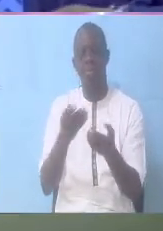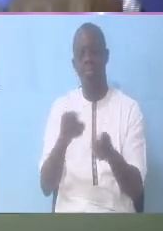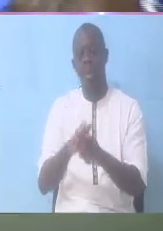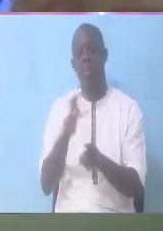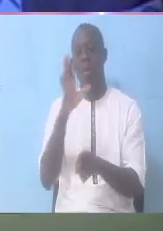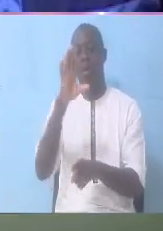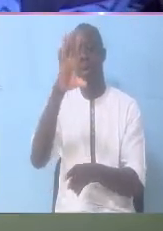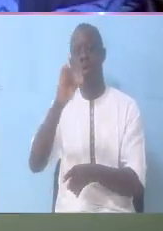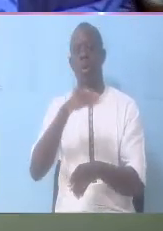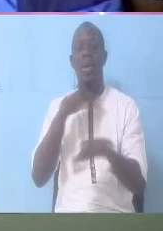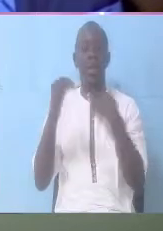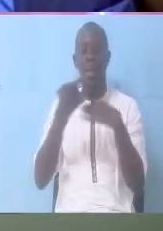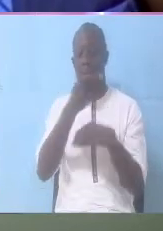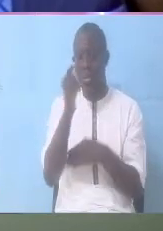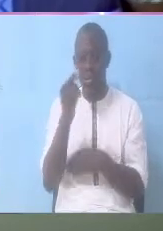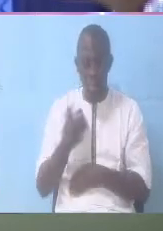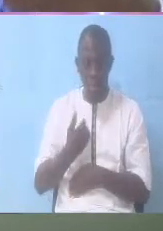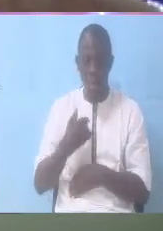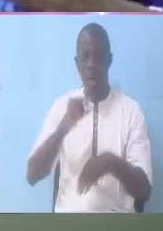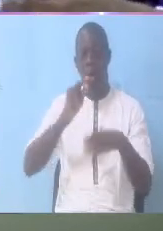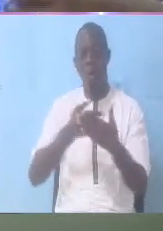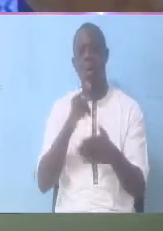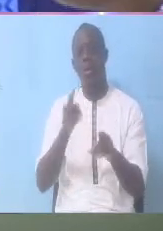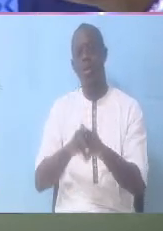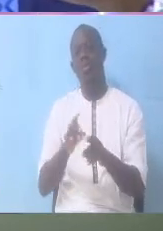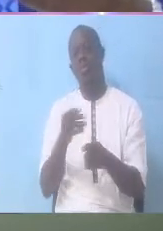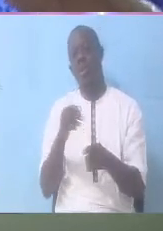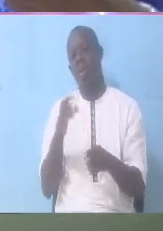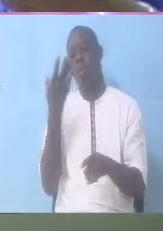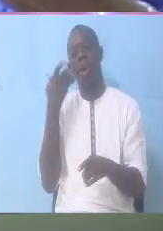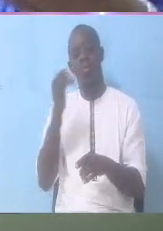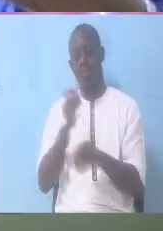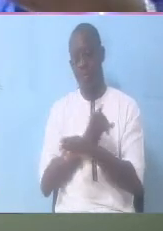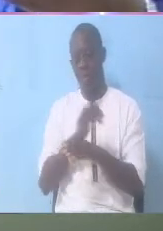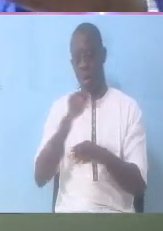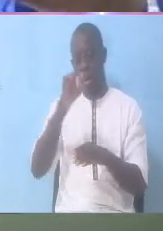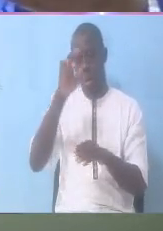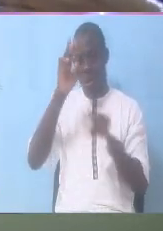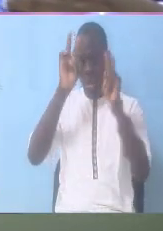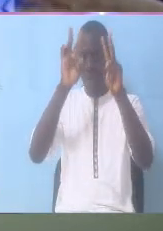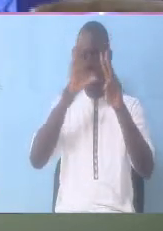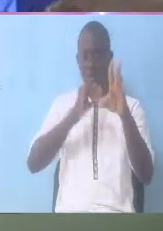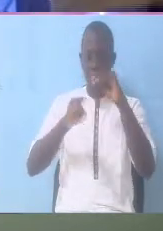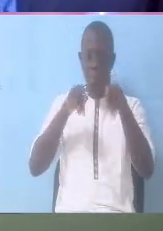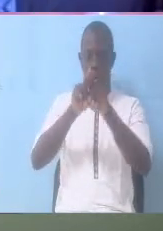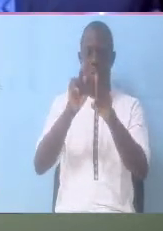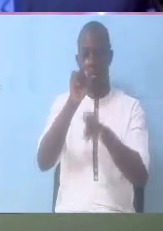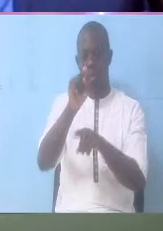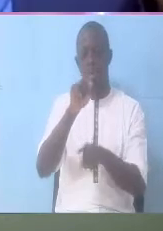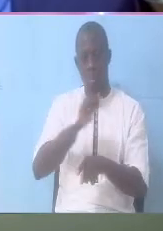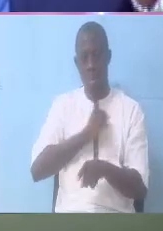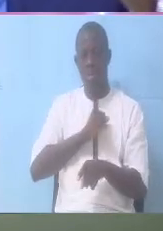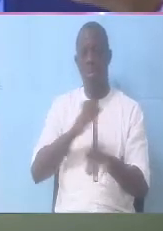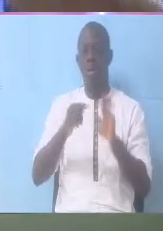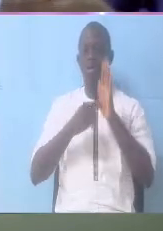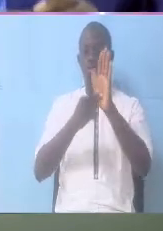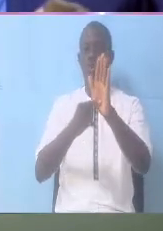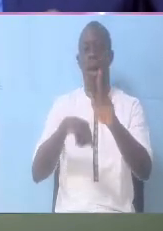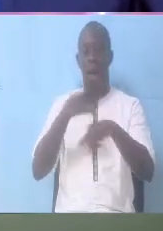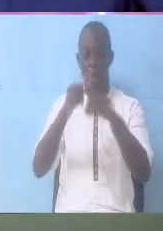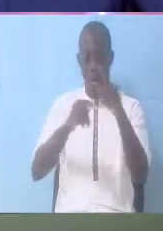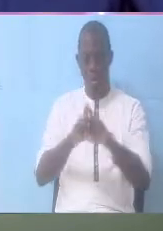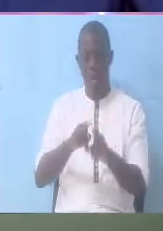from the TRC, they've been killed. Okay, but when Jammeh spoke to you, he was expressing his